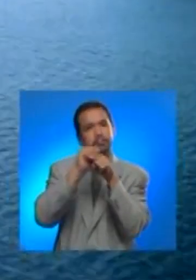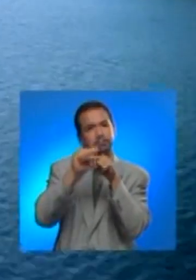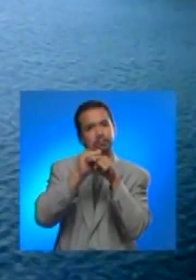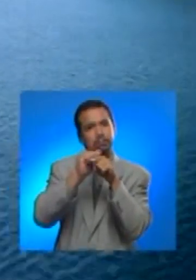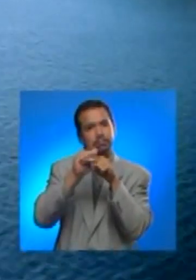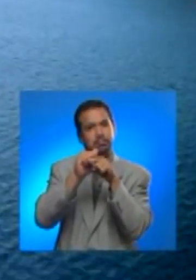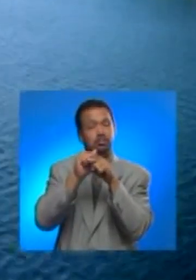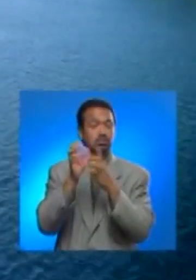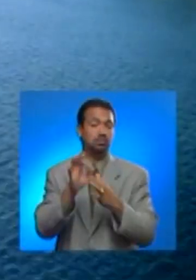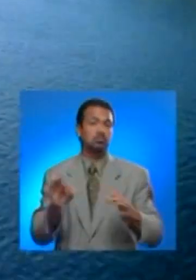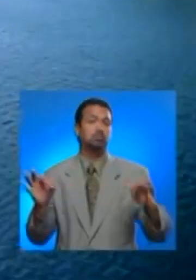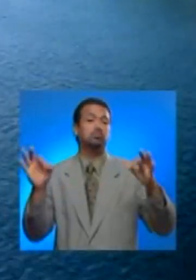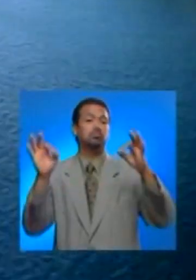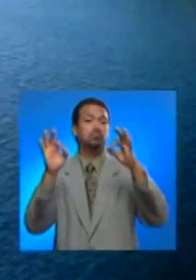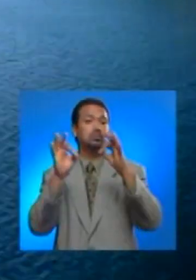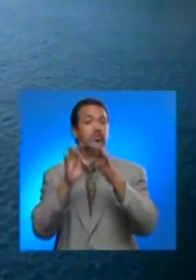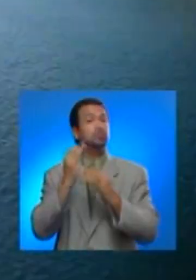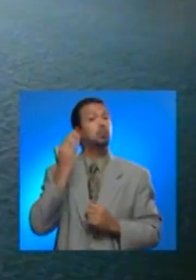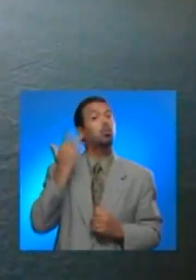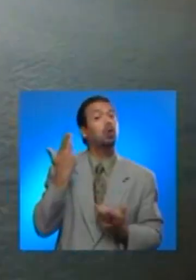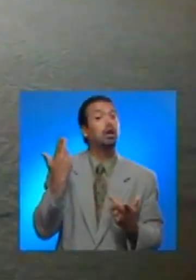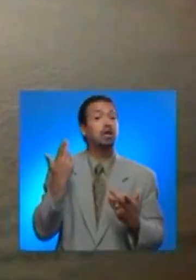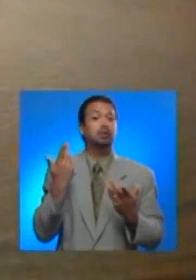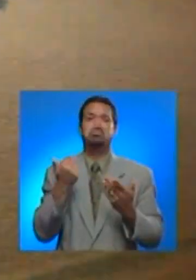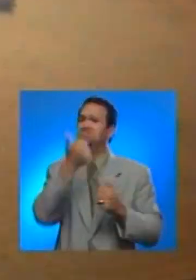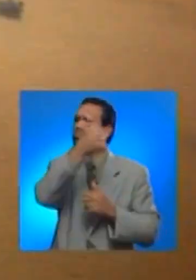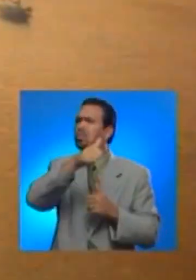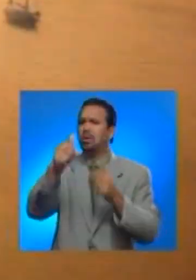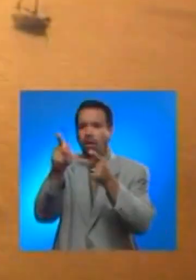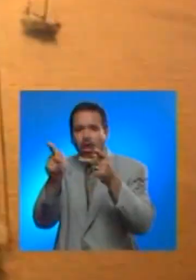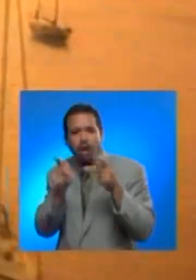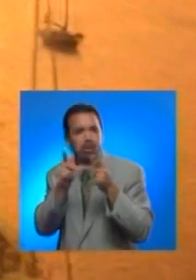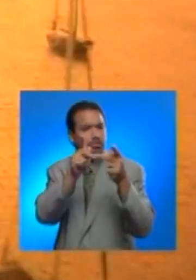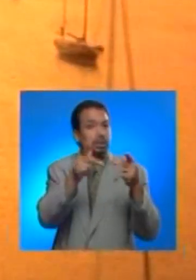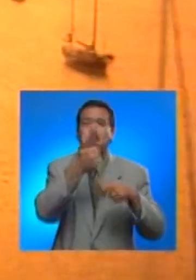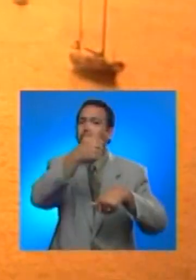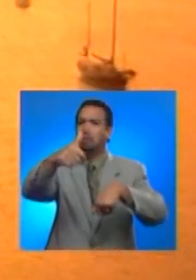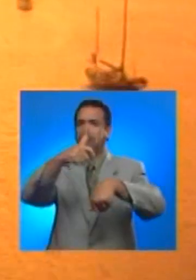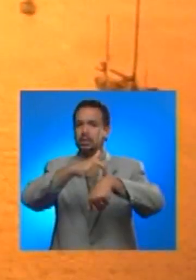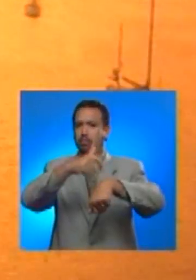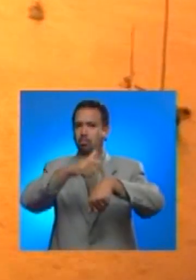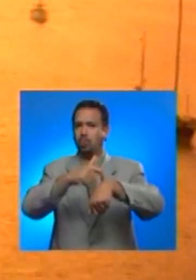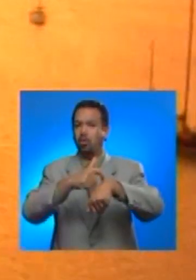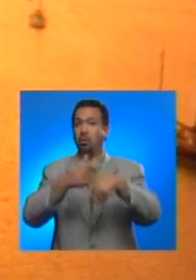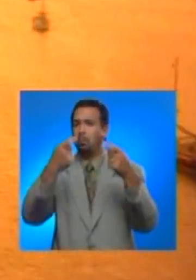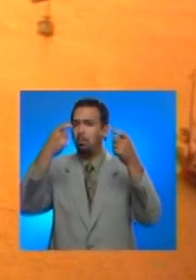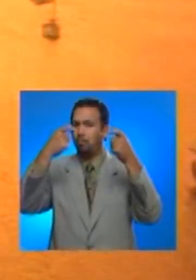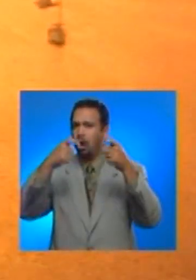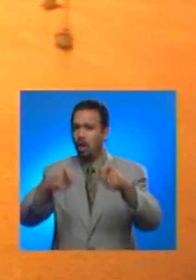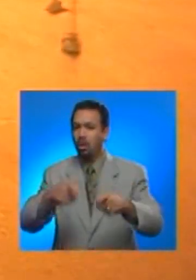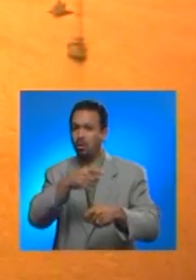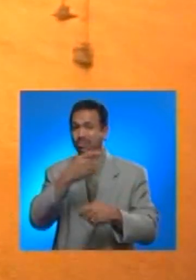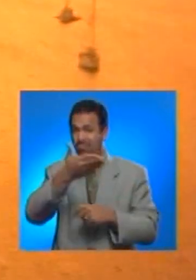are our most important tools. Because anywhere, at any time, the